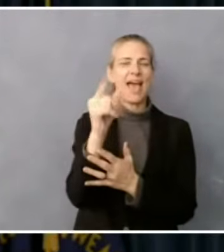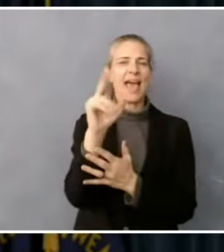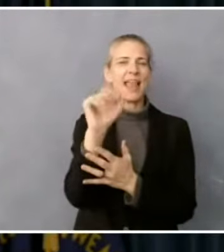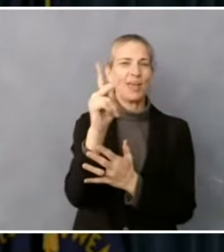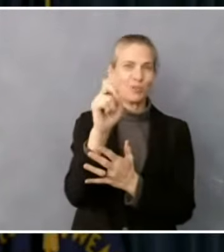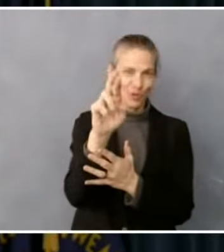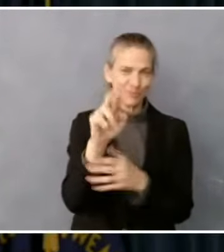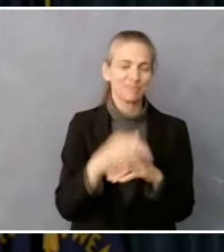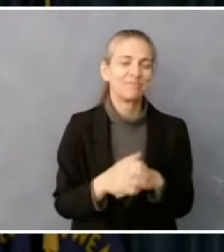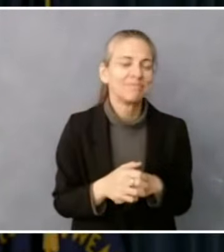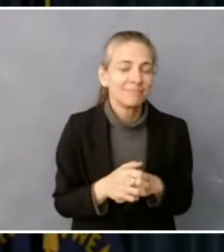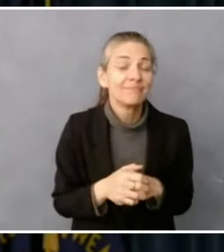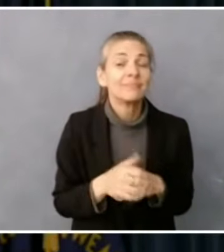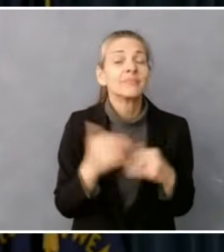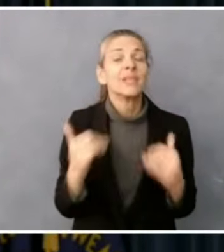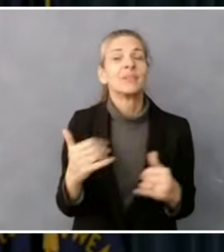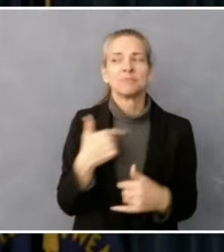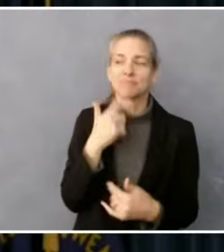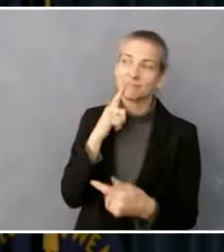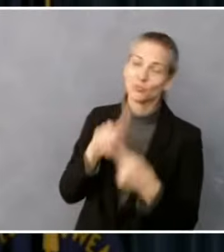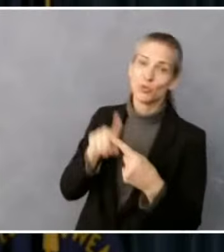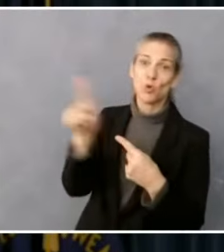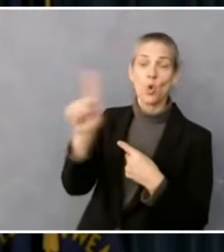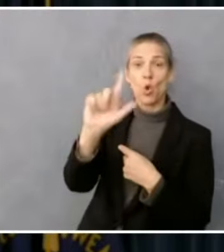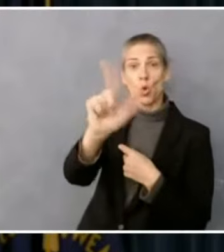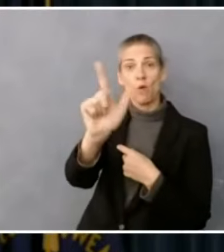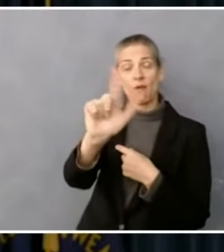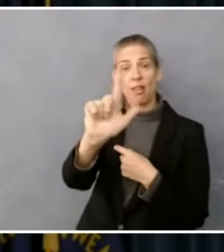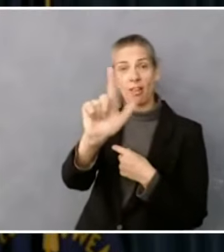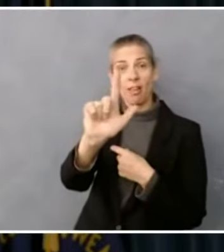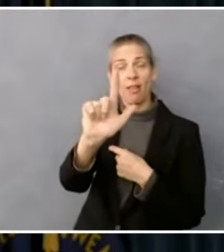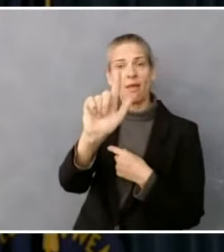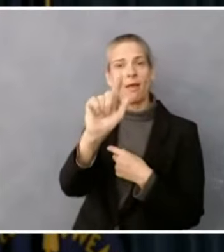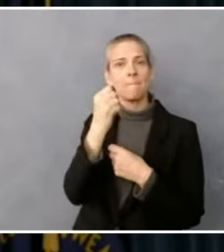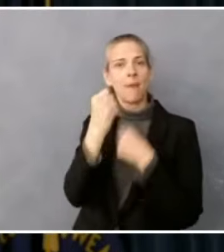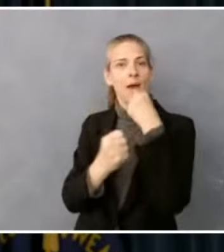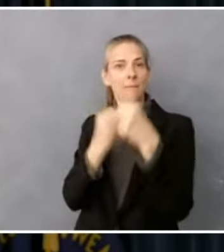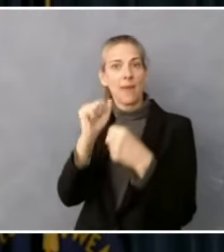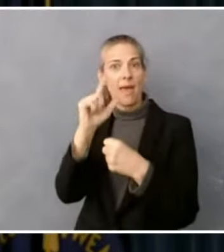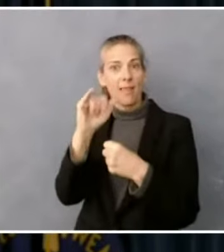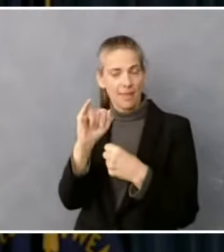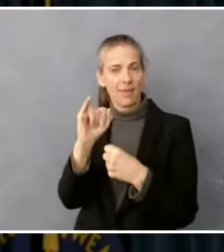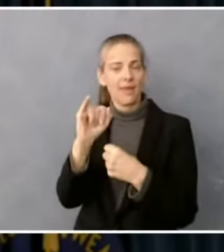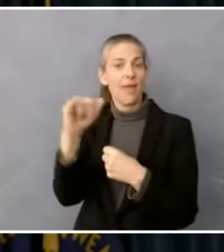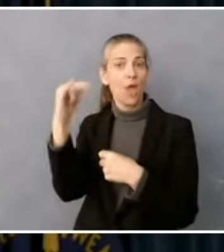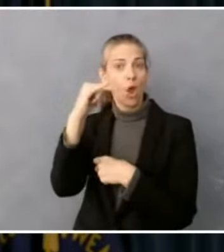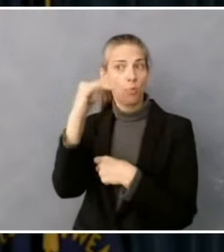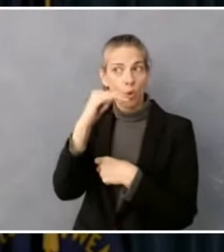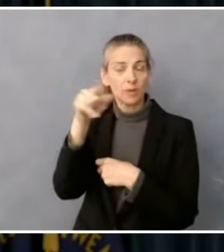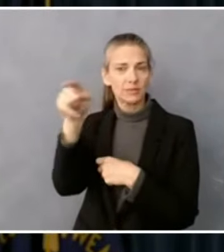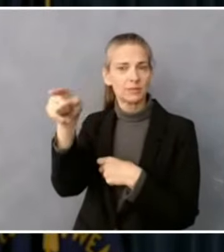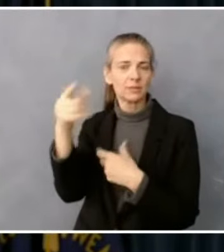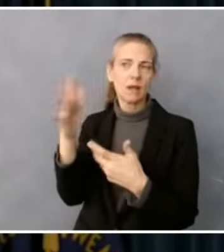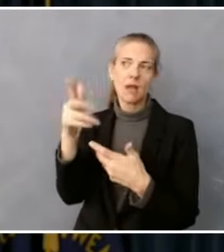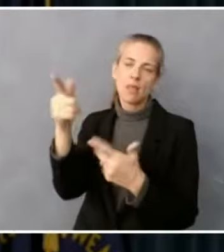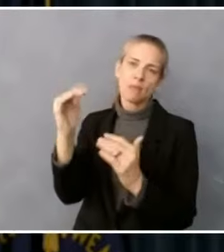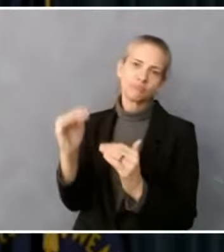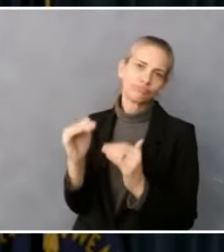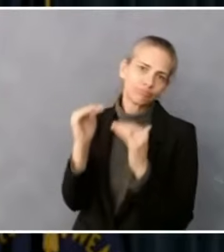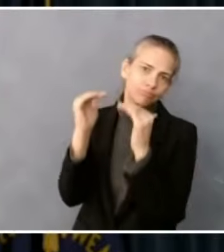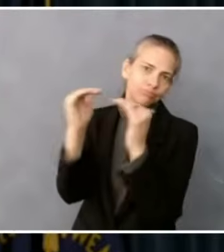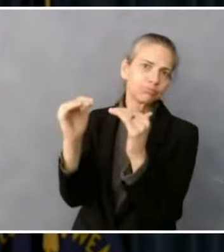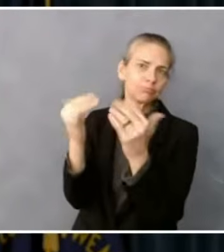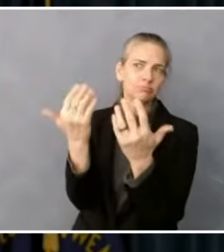to everyone at the Louisville Muhammad Ali International Airport for continuing to raise the bar on air travel in Kentucky. Last